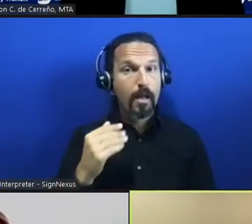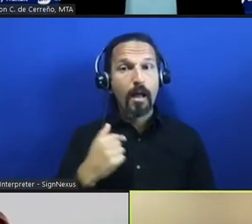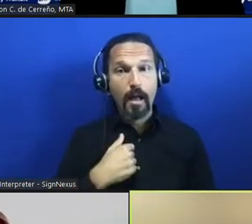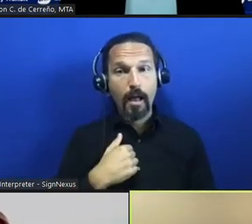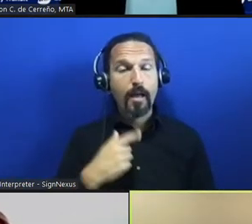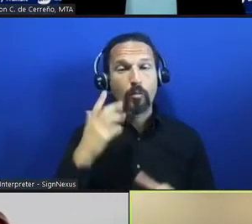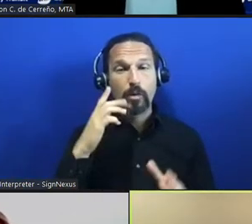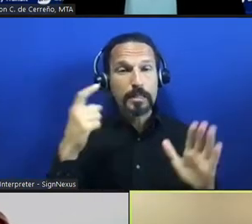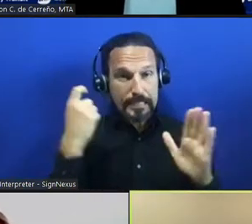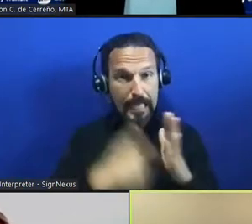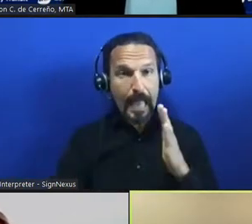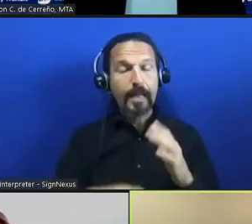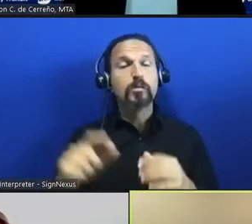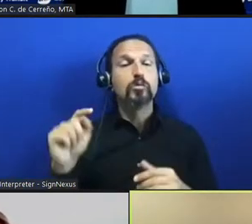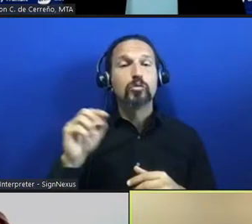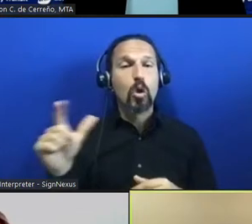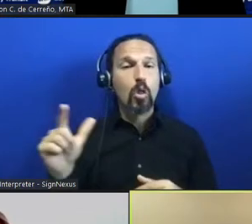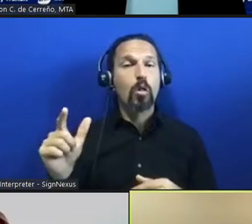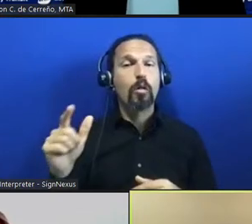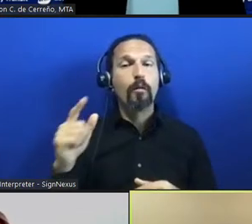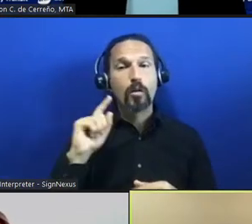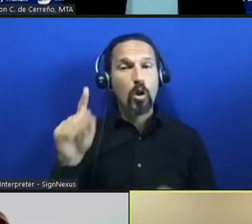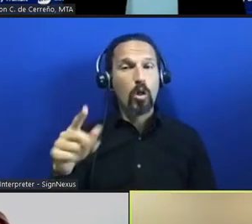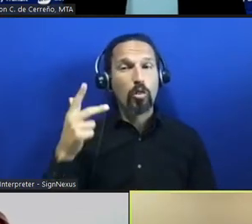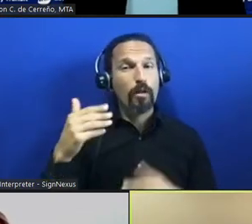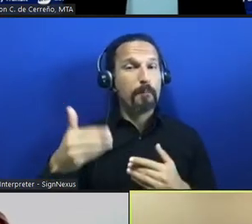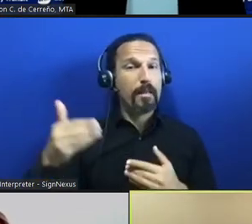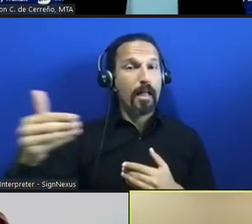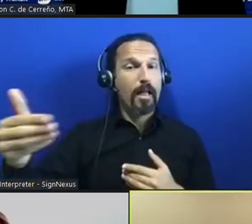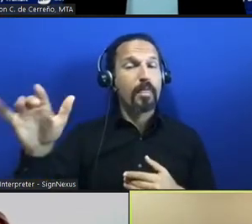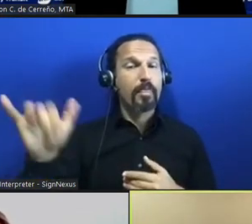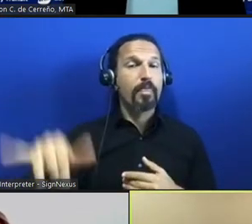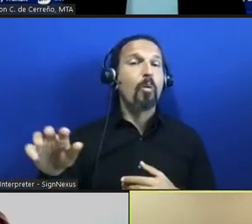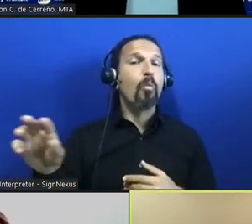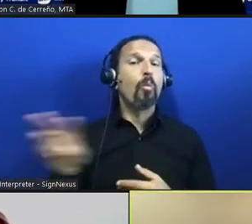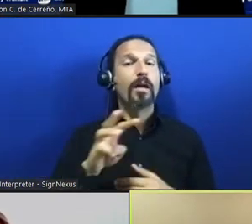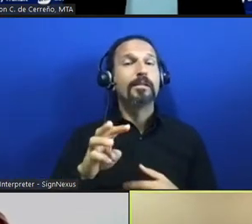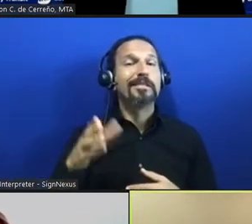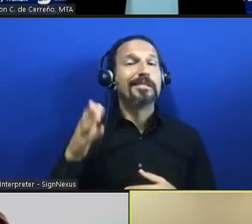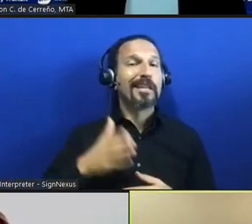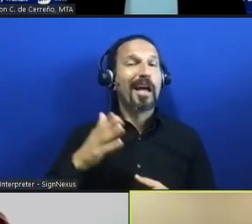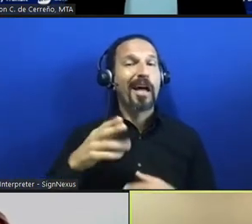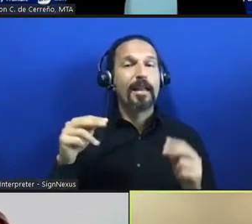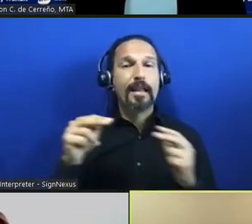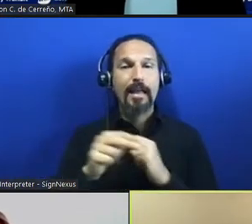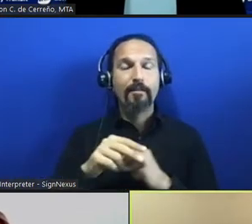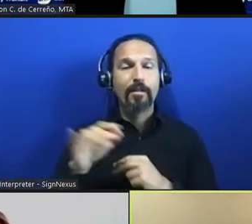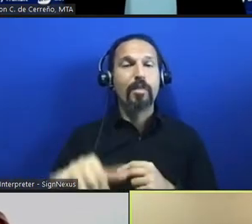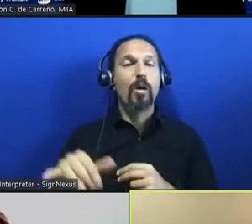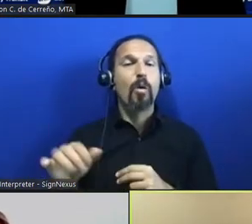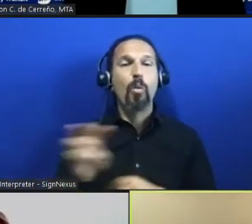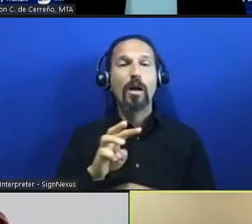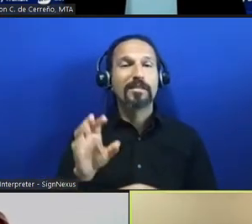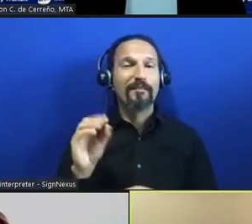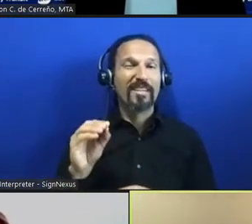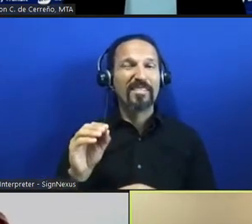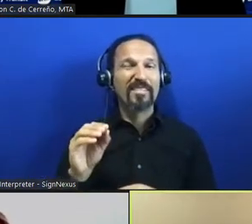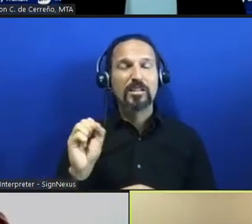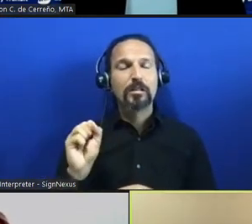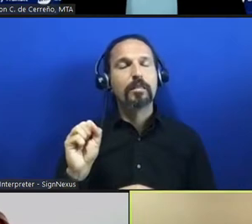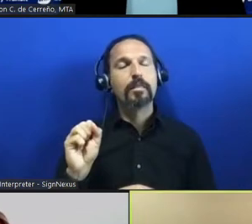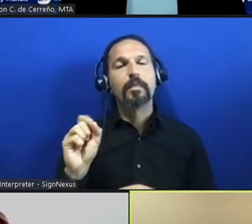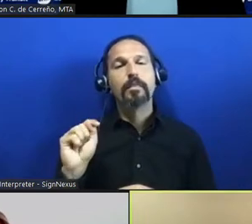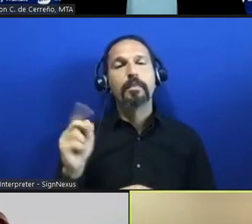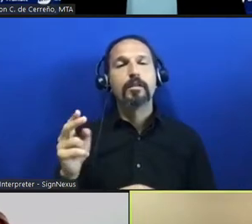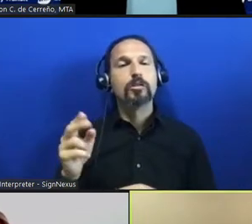taxed or told for going the three blocks from the West Side Highway to our garage on West 50th Street it makes no